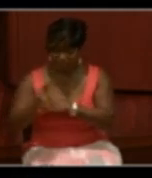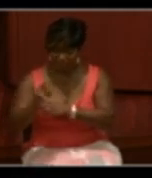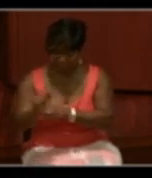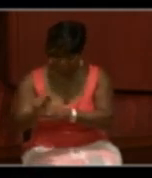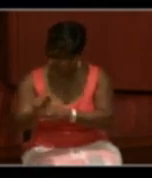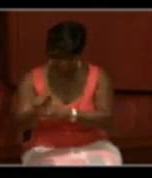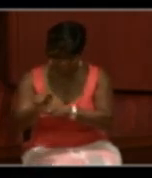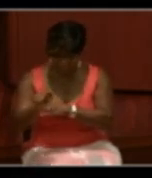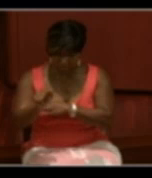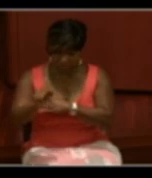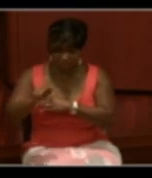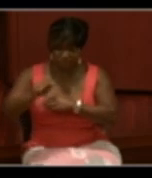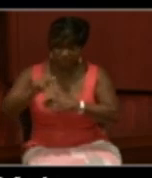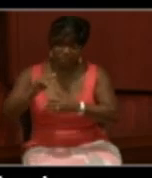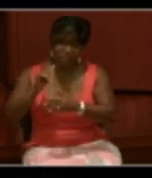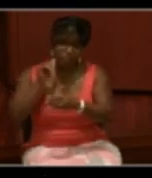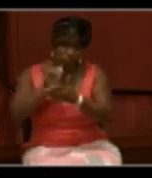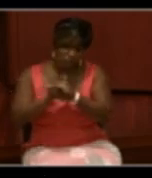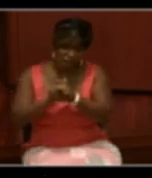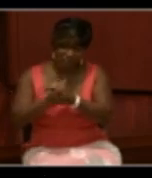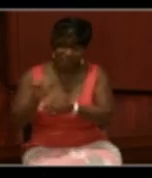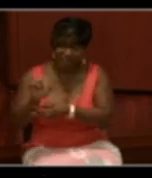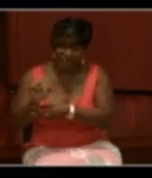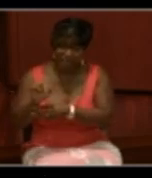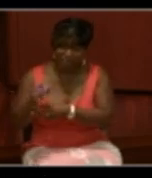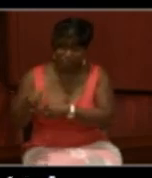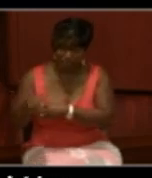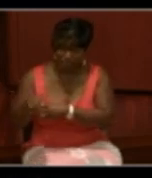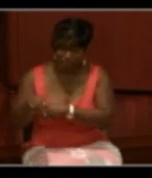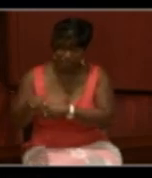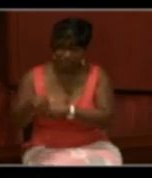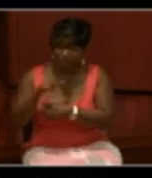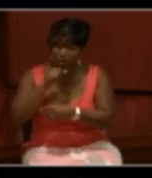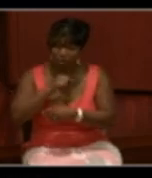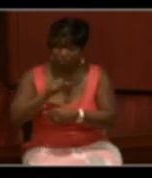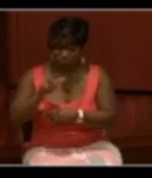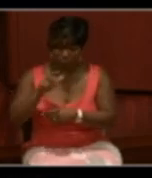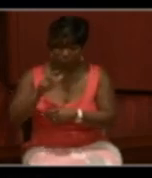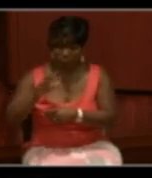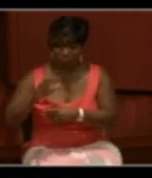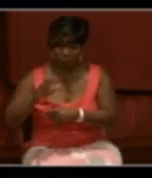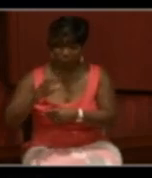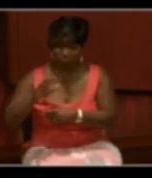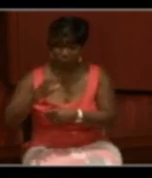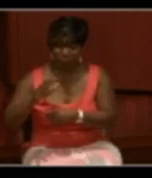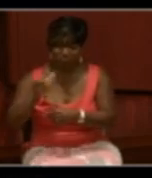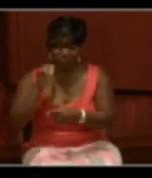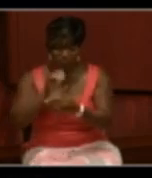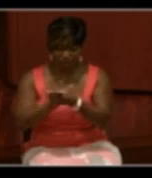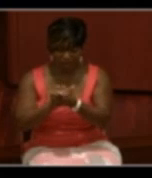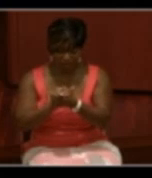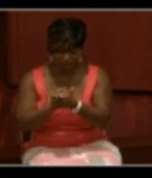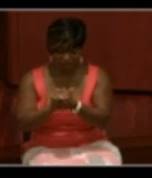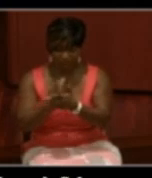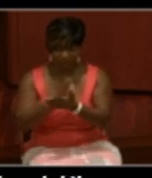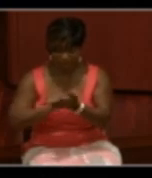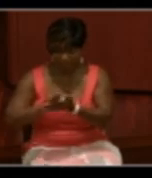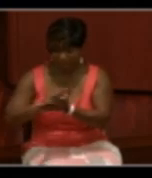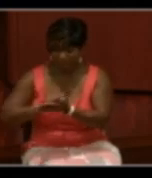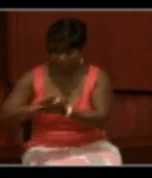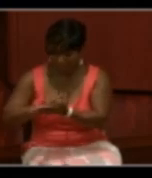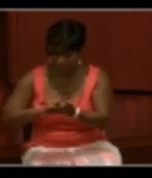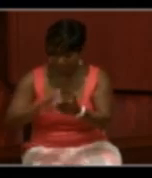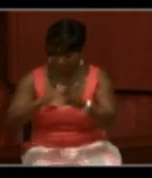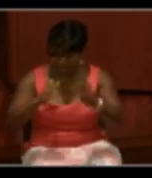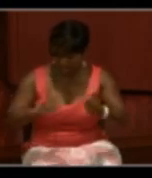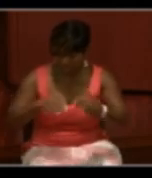His wife, Eliza Pinnell, is listed as age 35. She's wife, keeping house, born in Virginia,